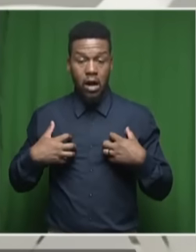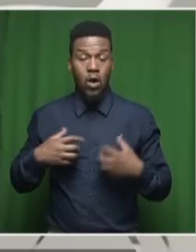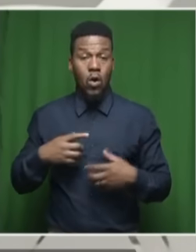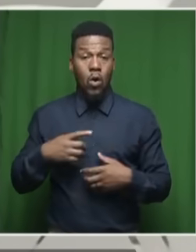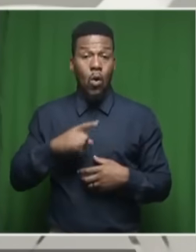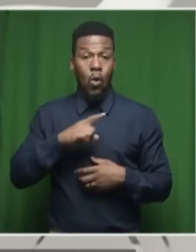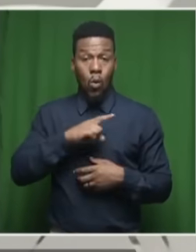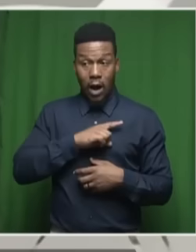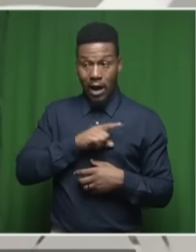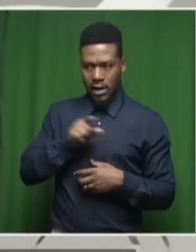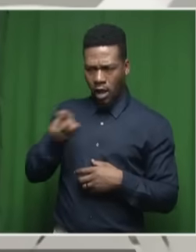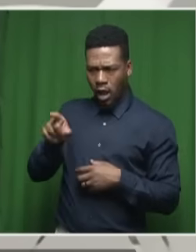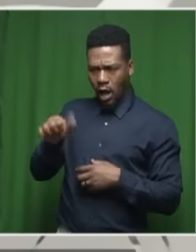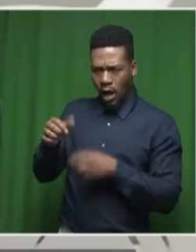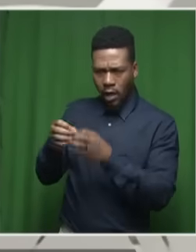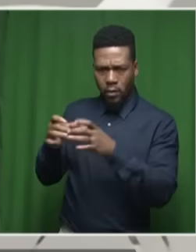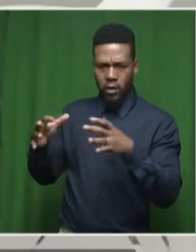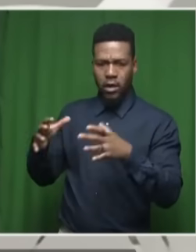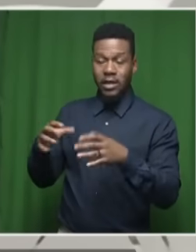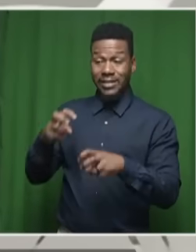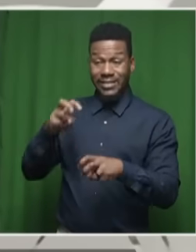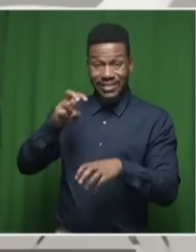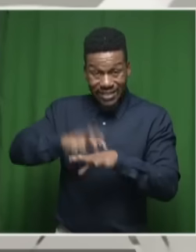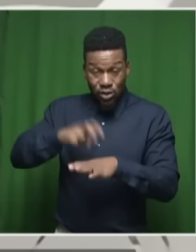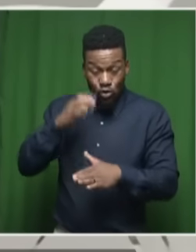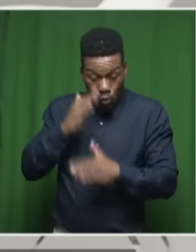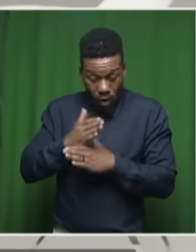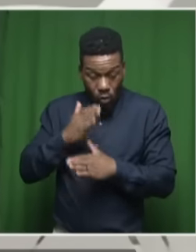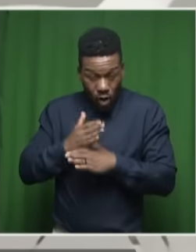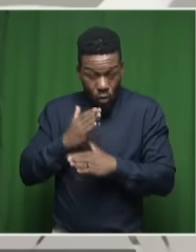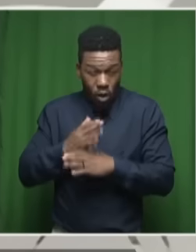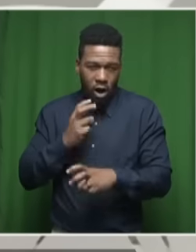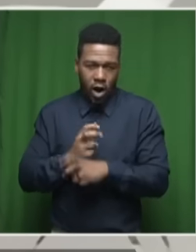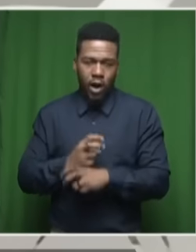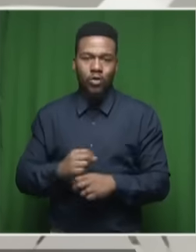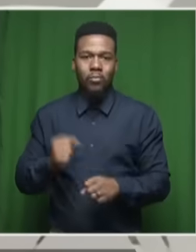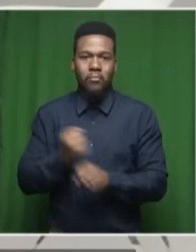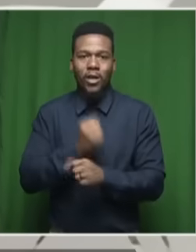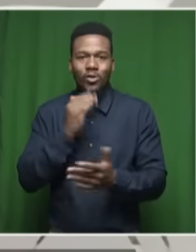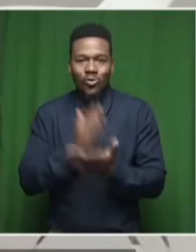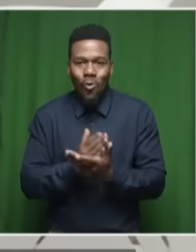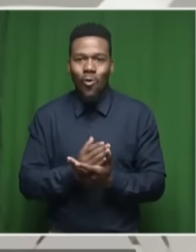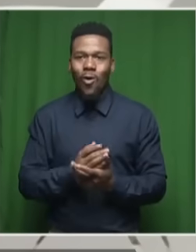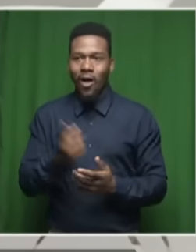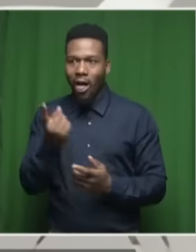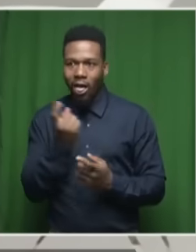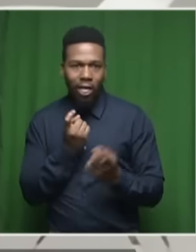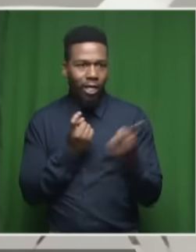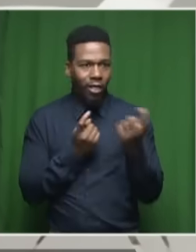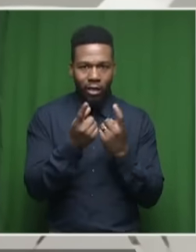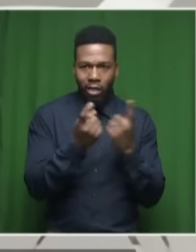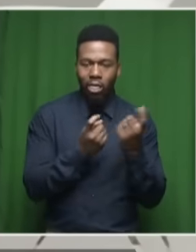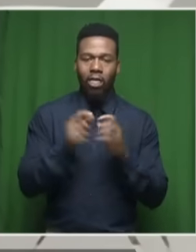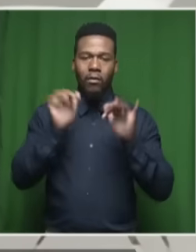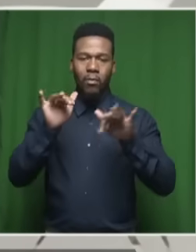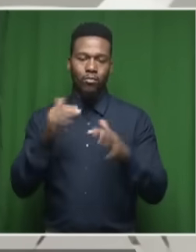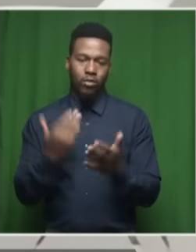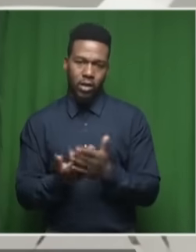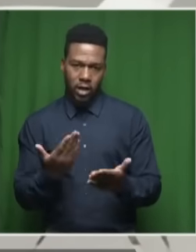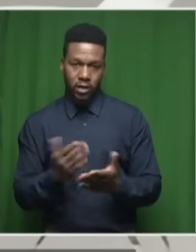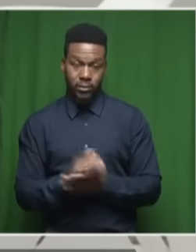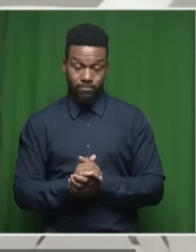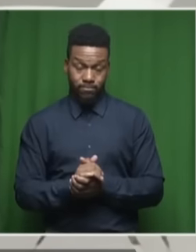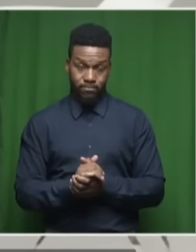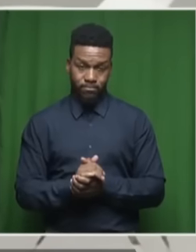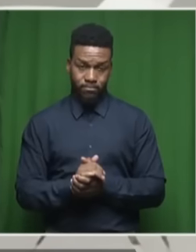parties, and it will make them to work even harder to ensure that they attract support so that they don't get disappointed come